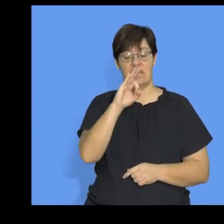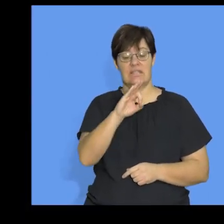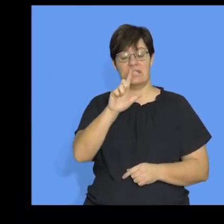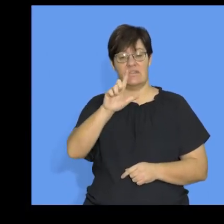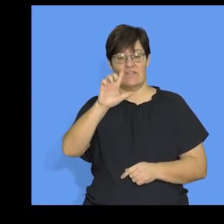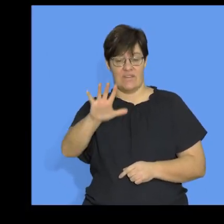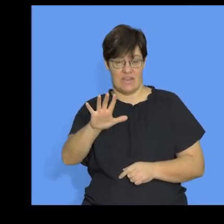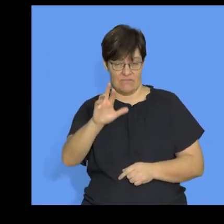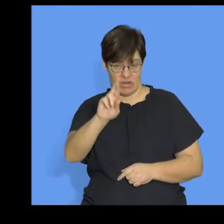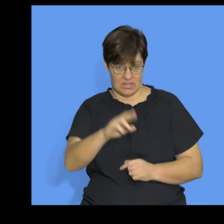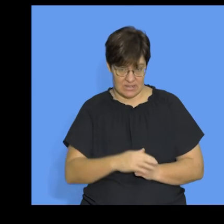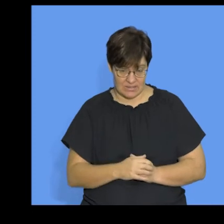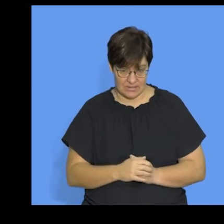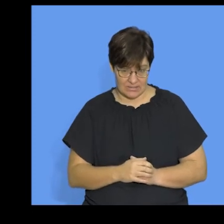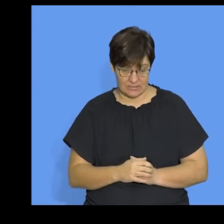30,375